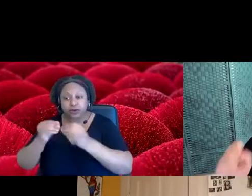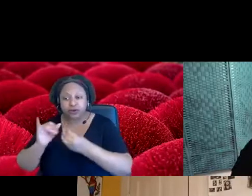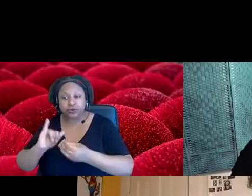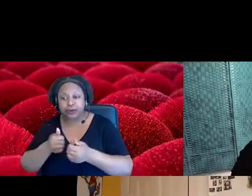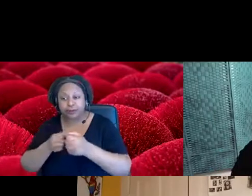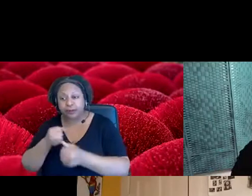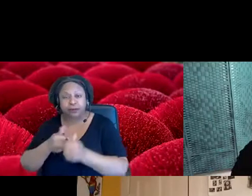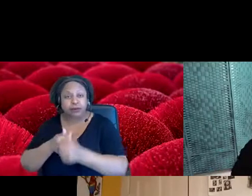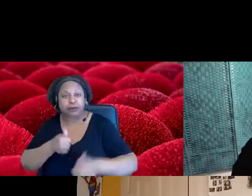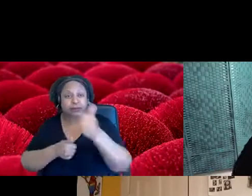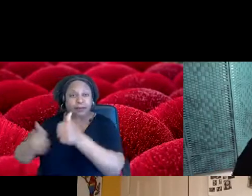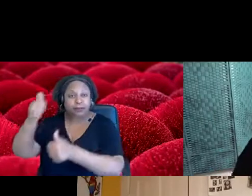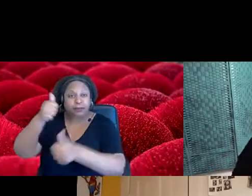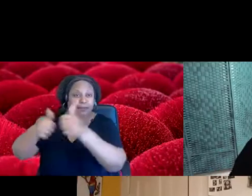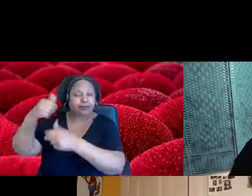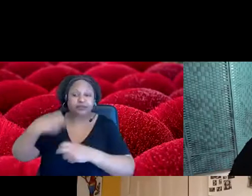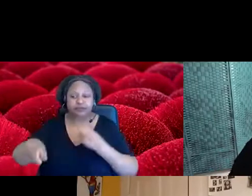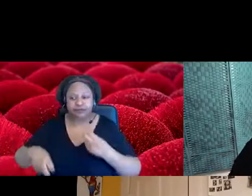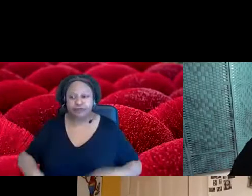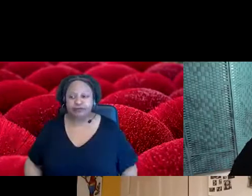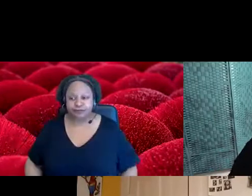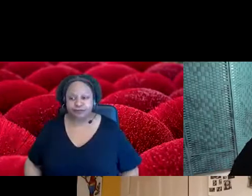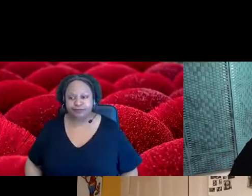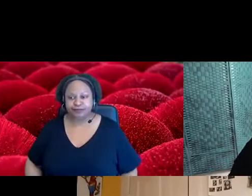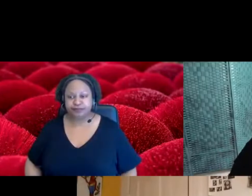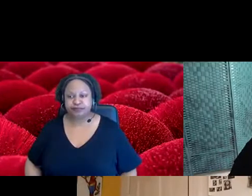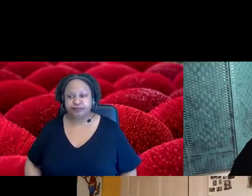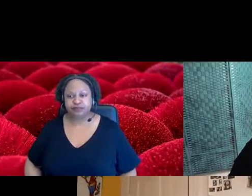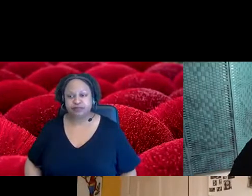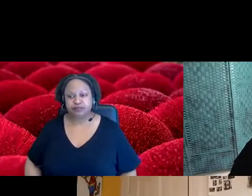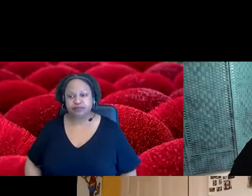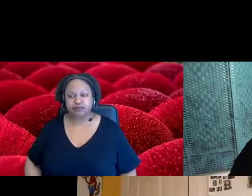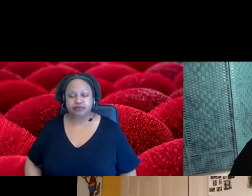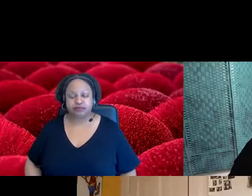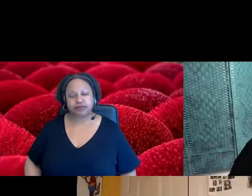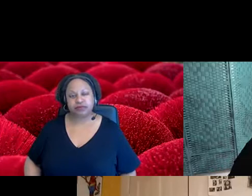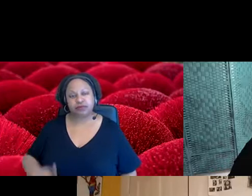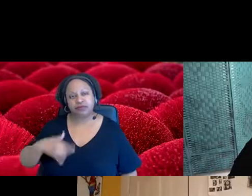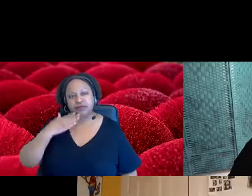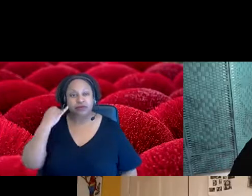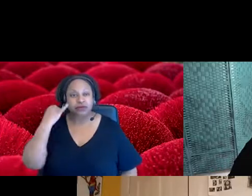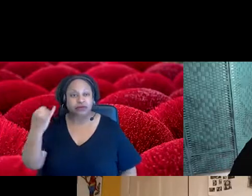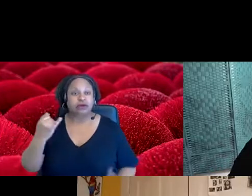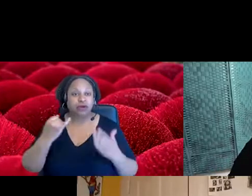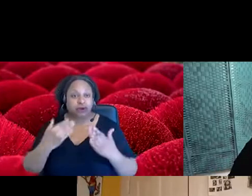for organizations and artists too, to really foster younger people who are